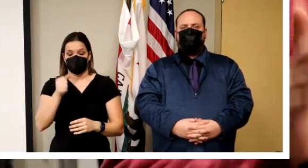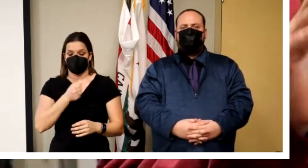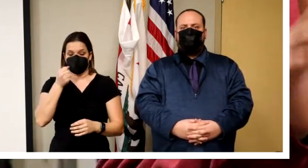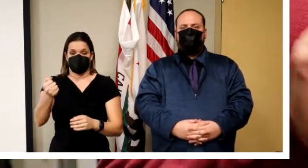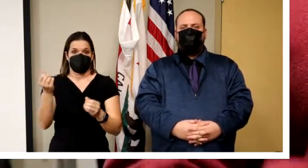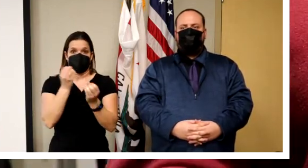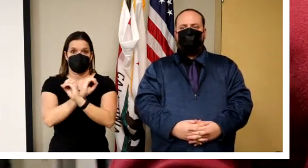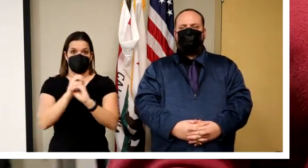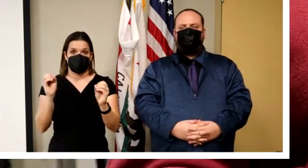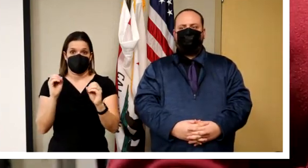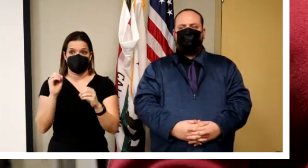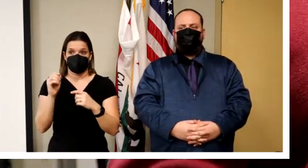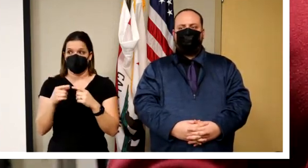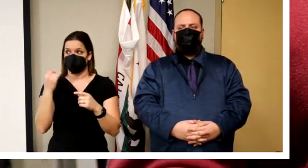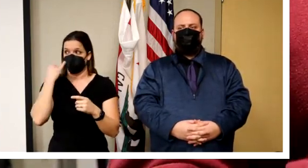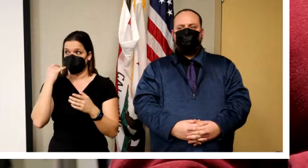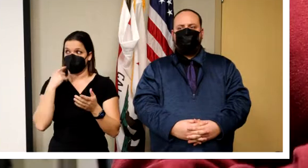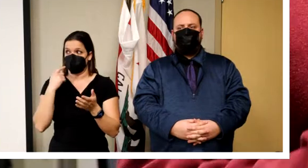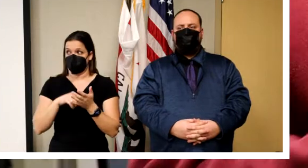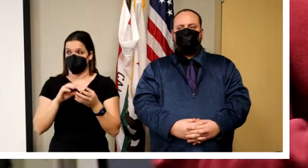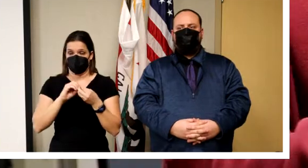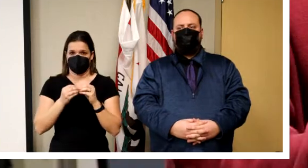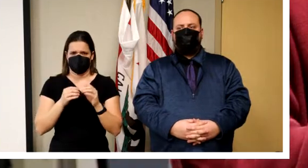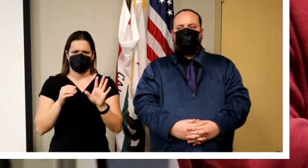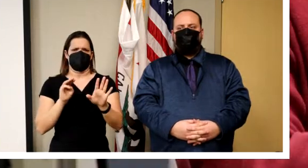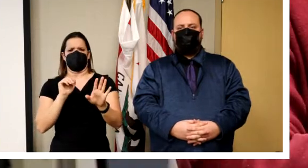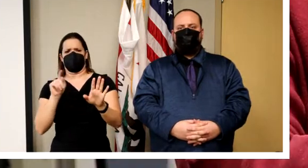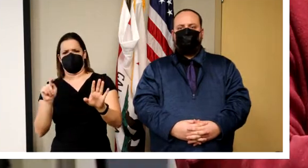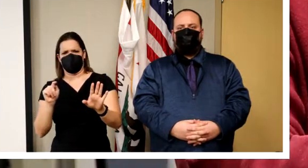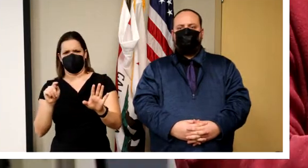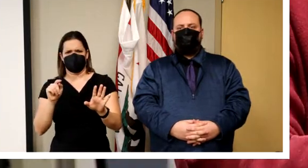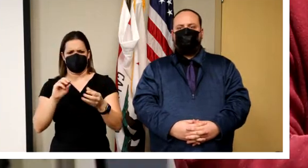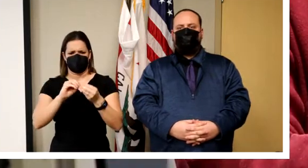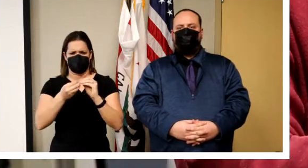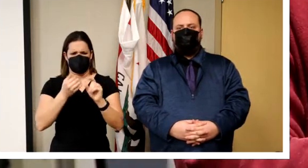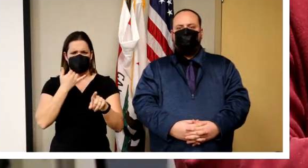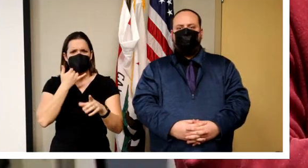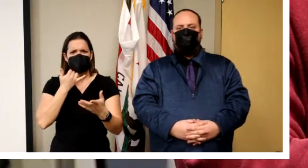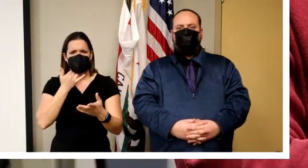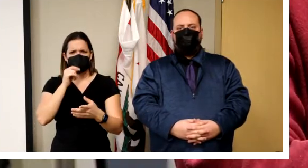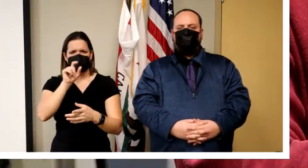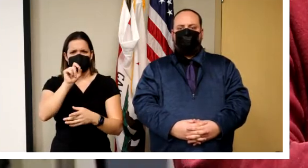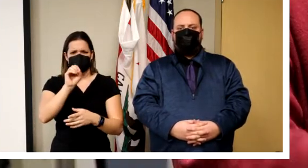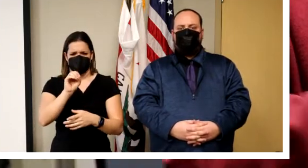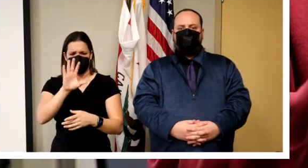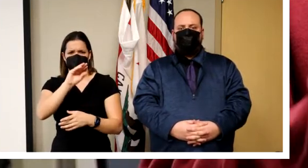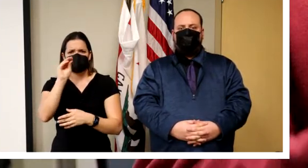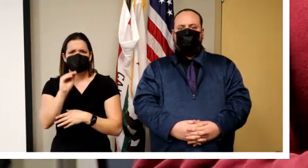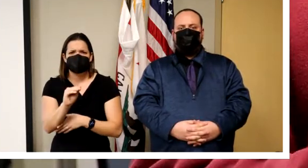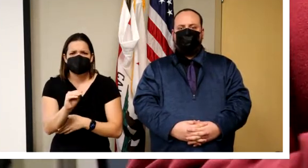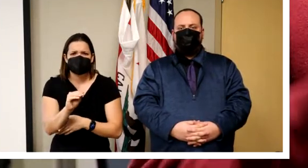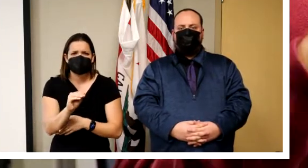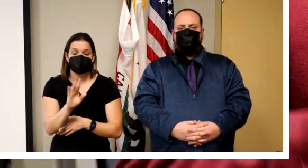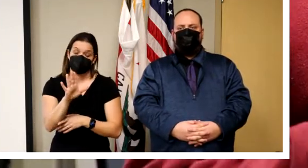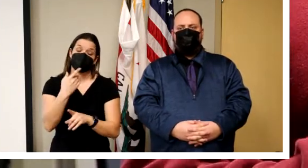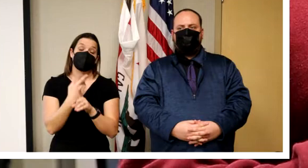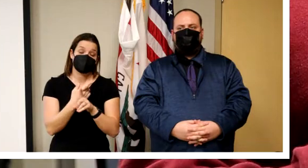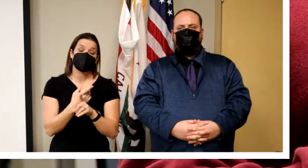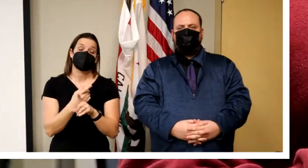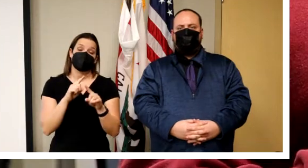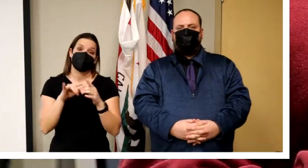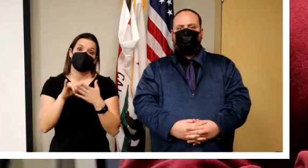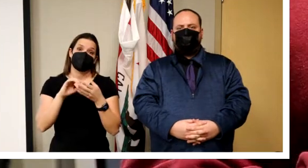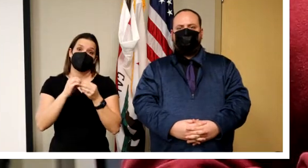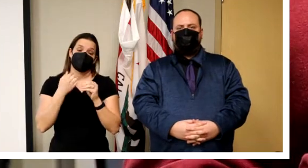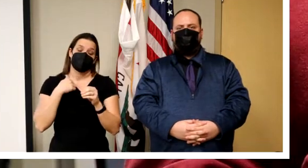that's why, in terms of if you were to look at my numbers, you would say, Matt, you're off by 0.05%. You would be right, but those are the